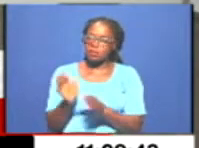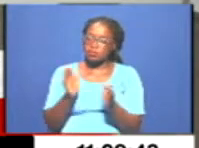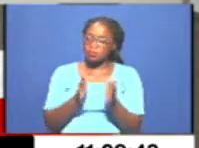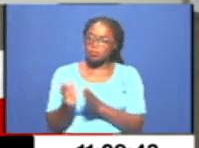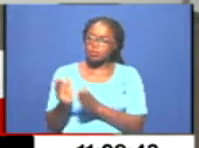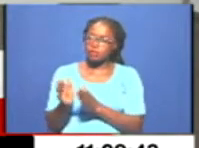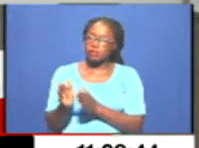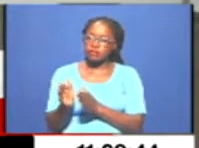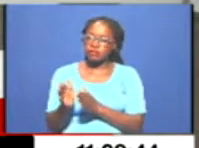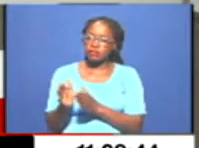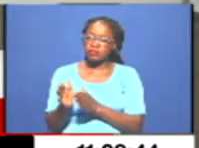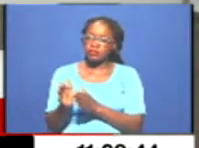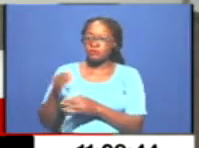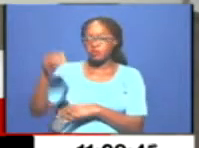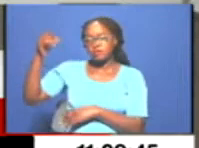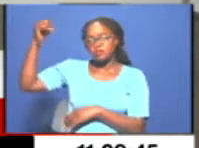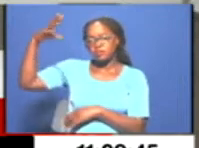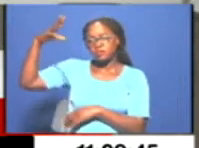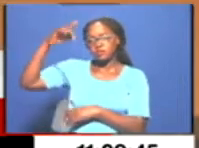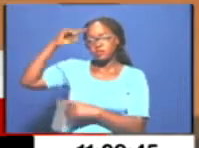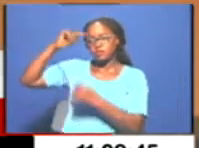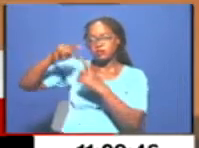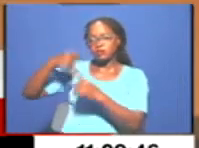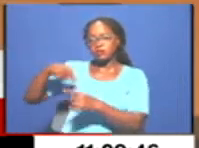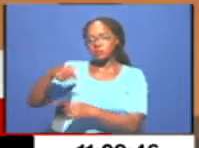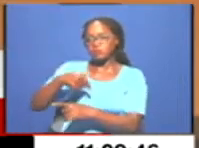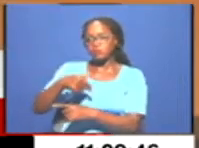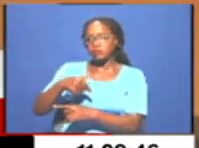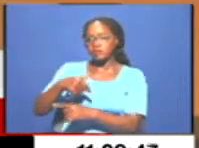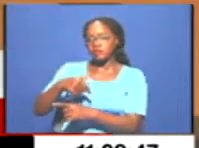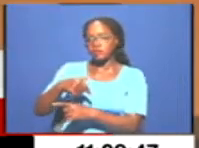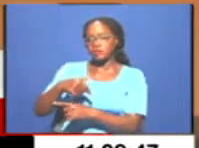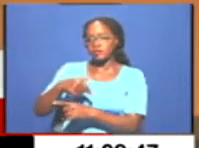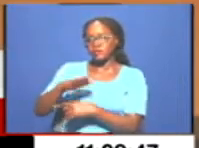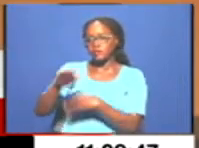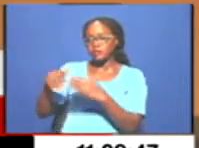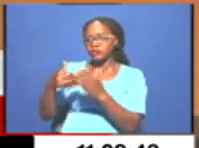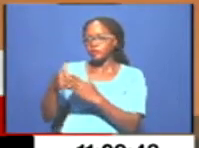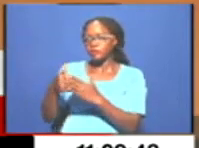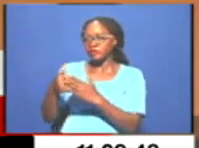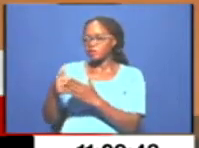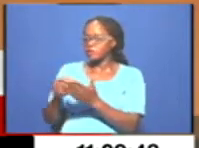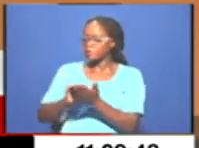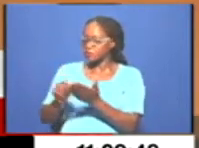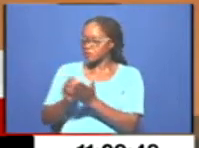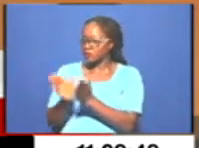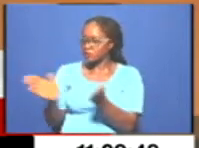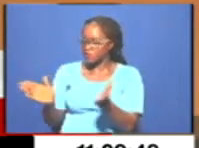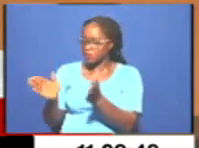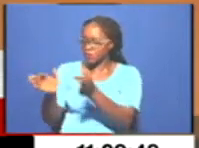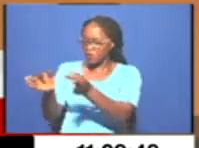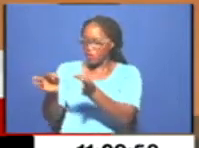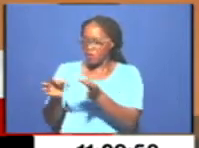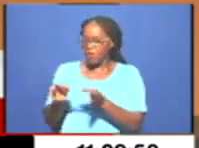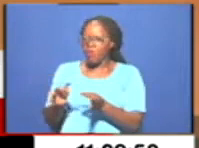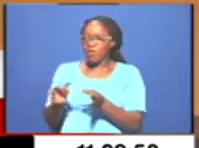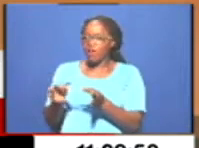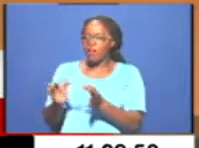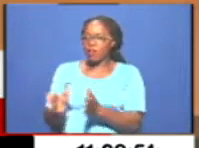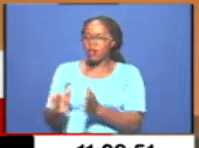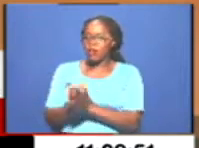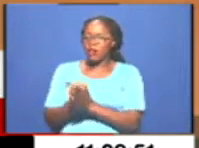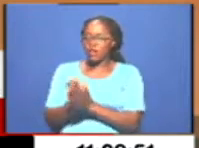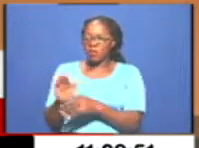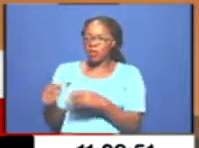We planned, and we are very clear in terms of our target, that all the presidents, secretary generals, and treasurers of all our sports